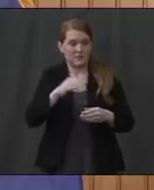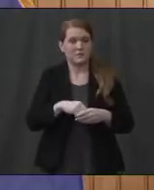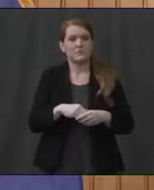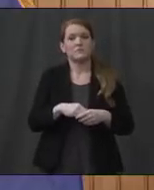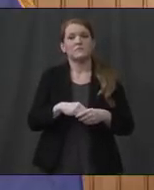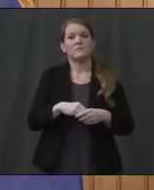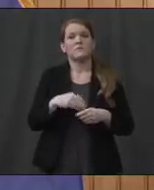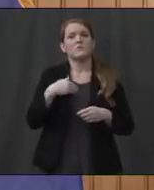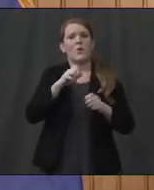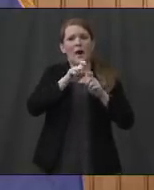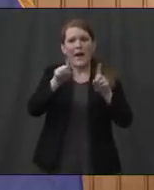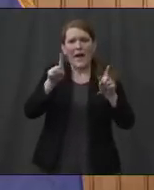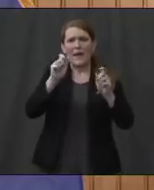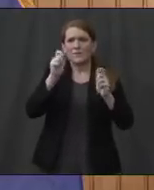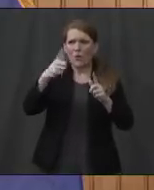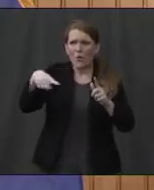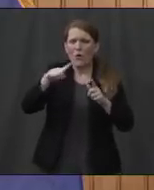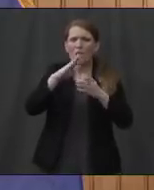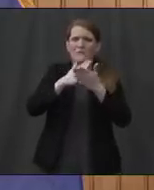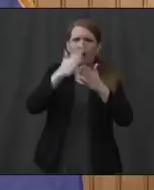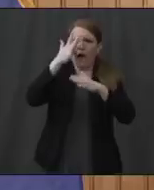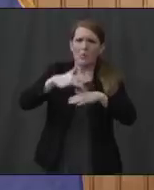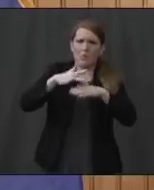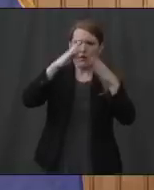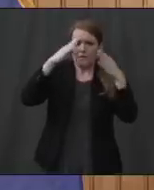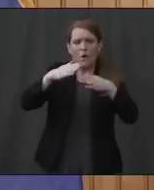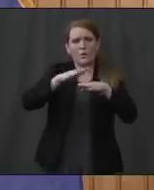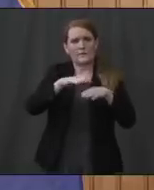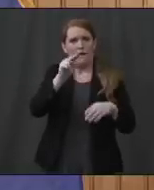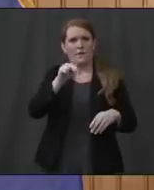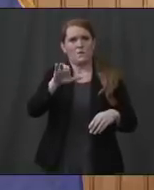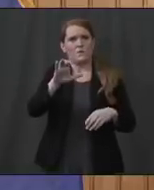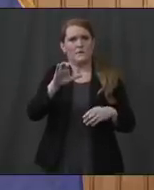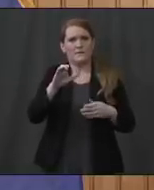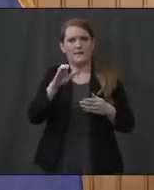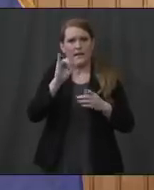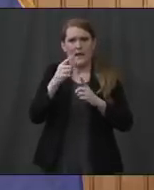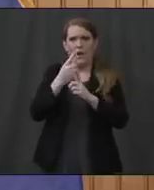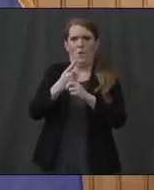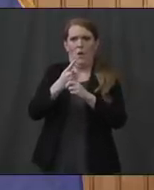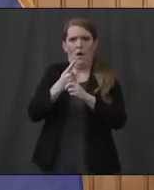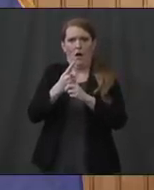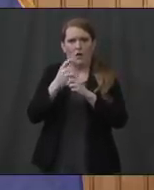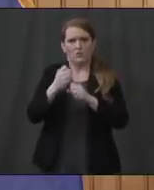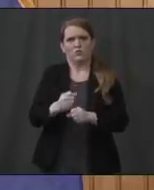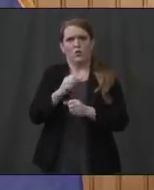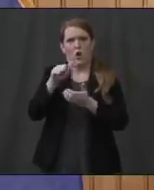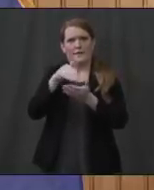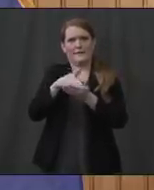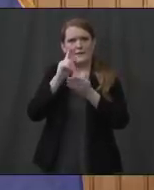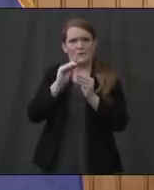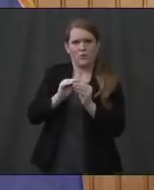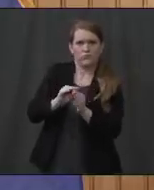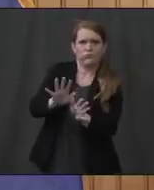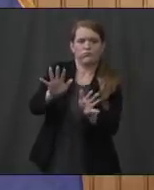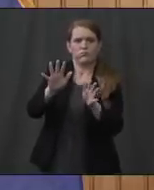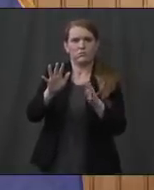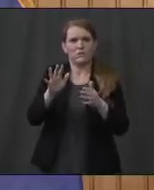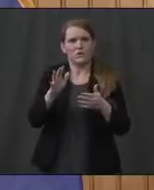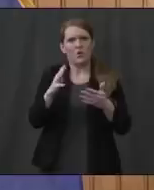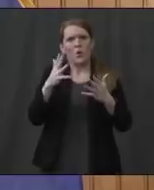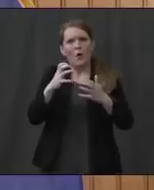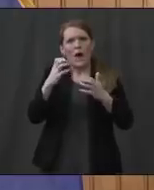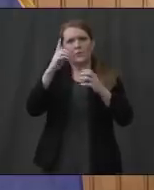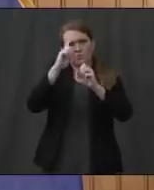stop talking about New York City as being the epicenter of the COVID pandemic in the United States. Think about the New